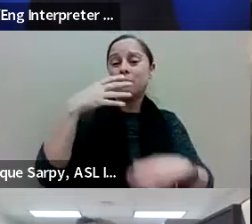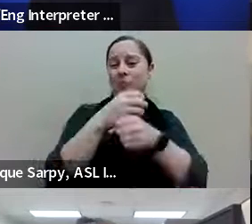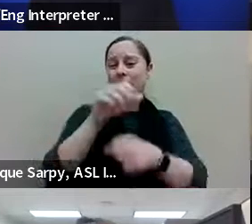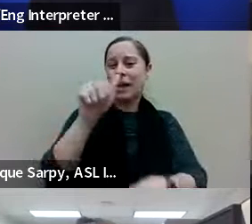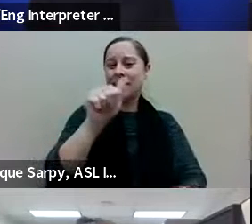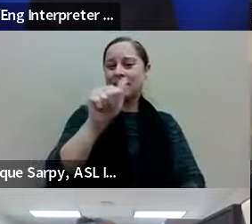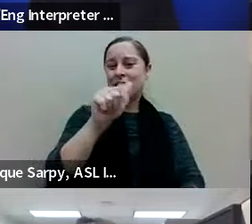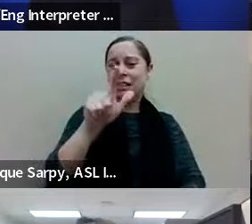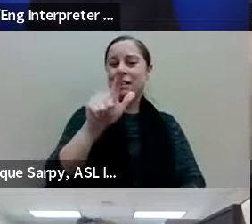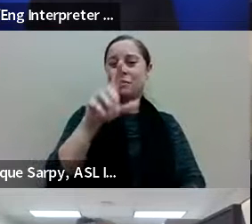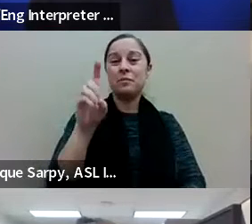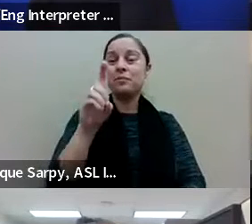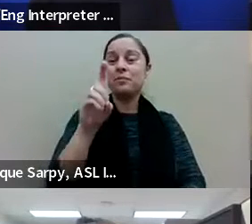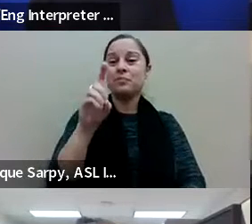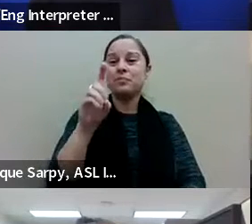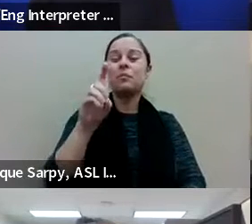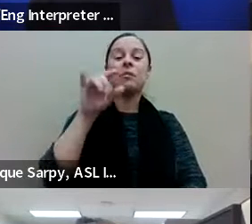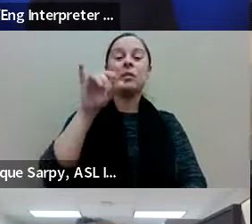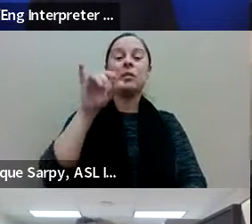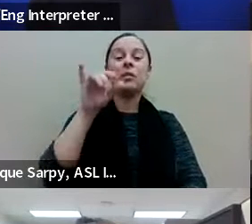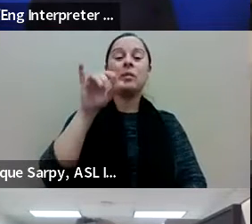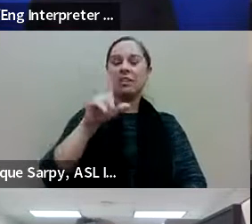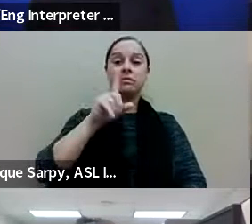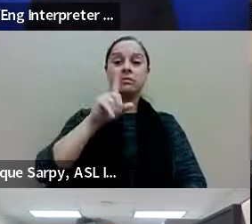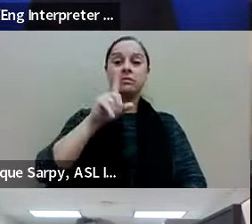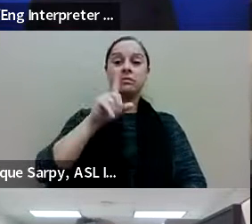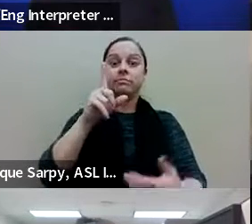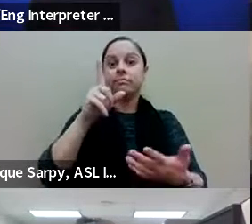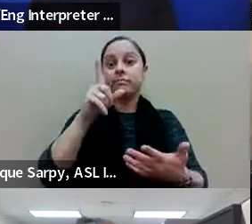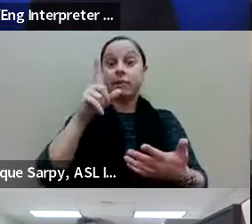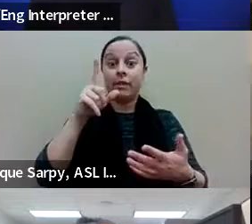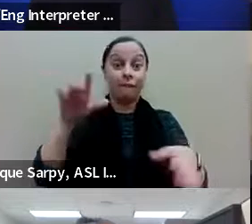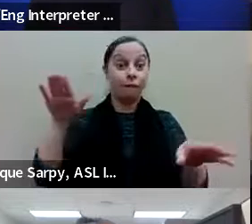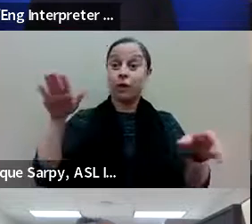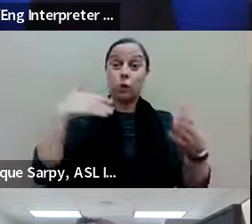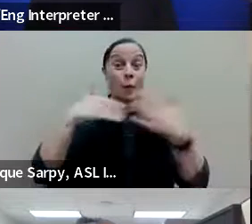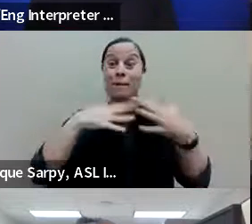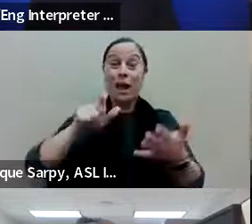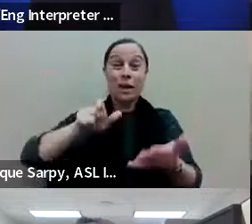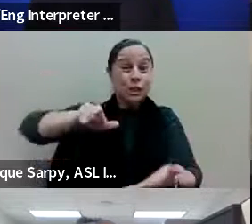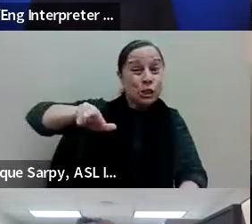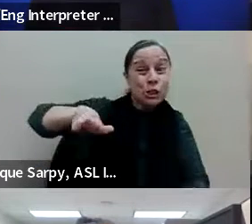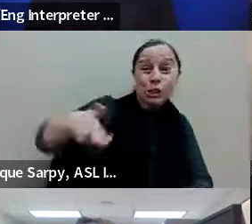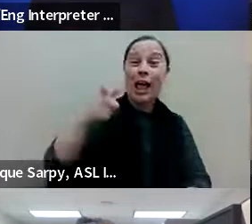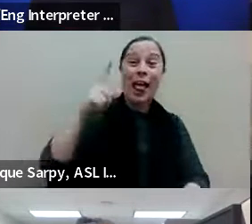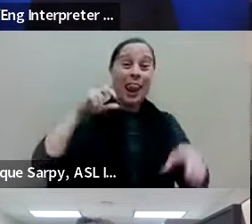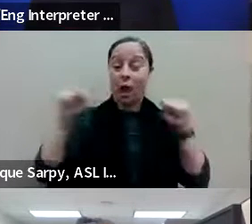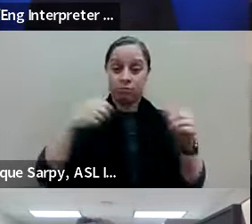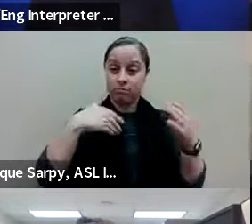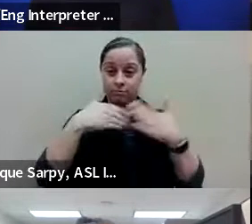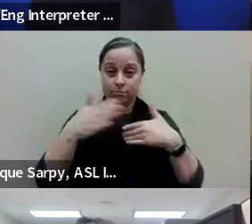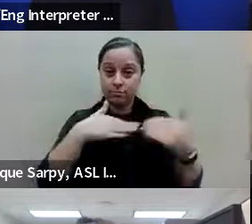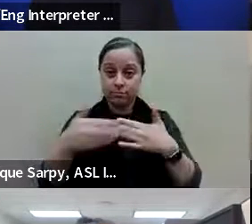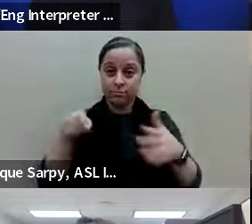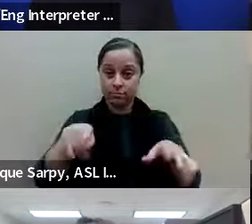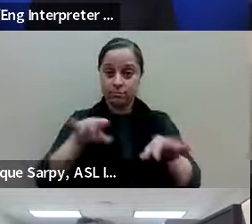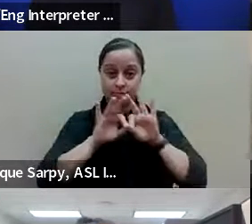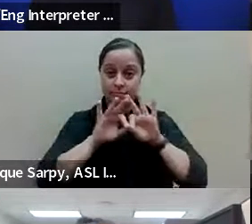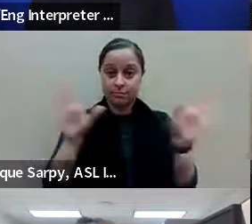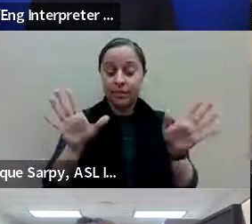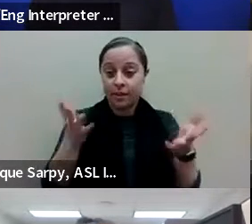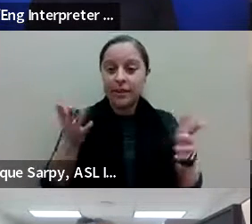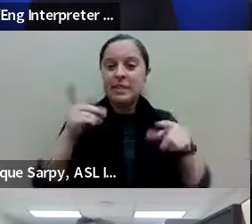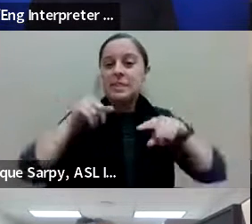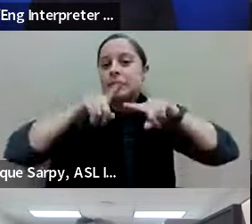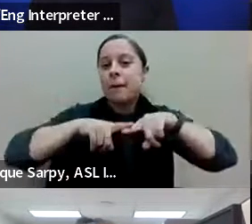all people, especially for people that are completely deaf. It doesn't matter how loud you make it, it's not going to be useful. So those are